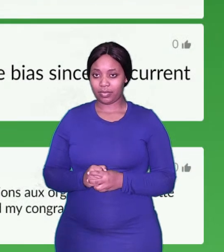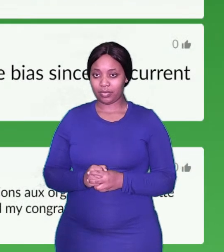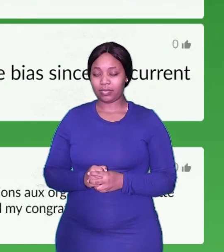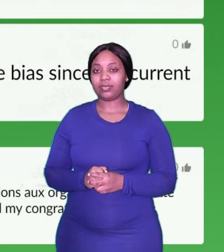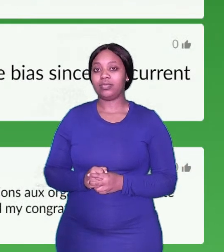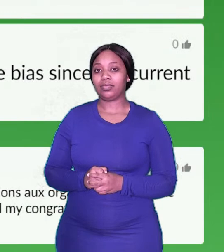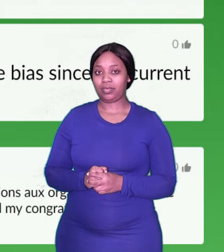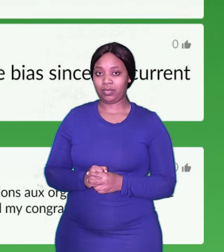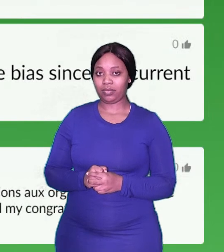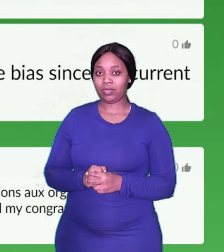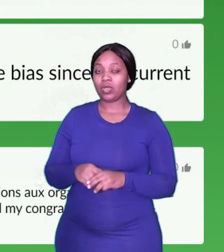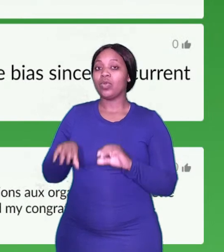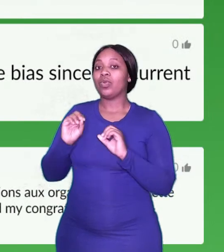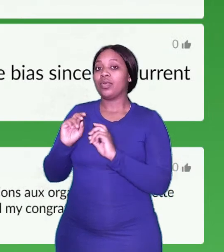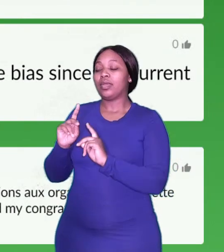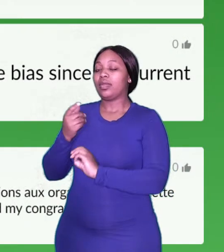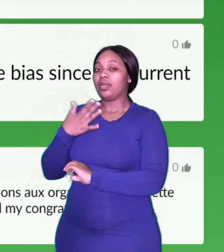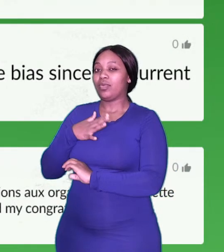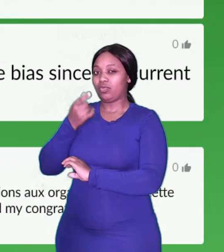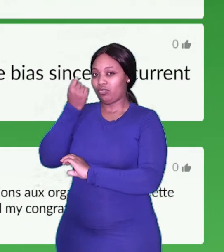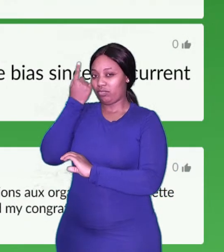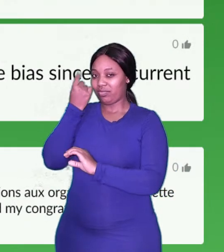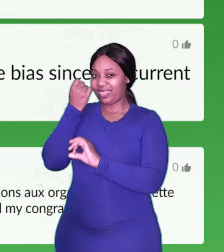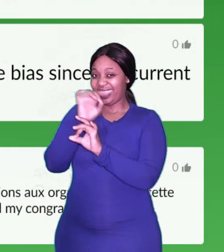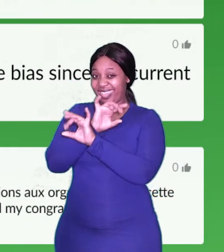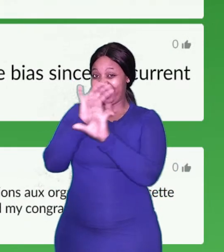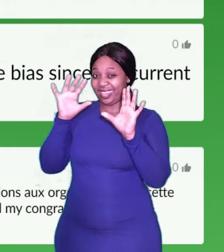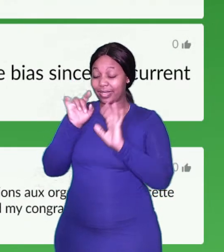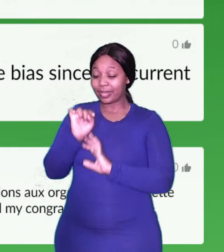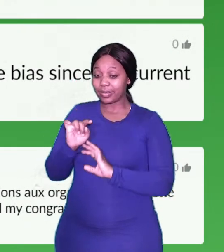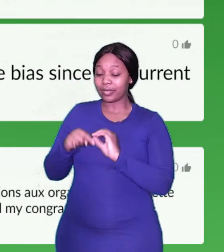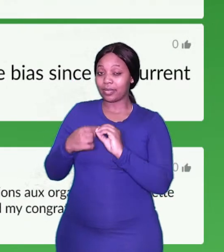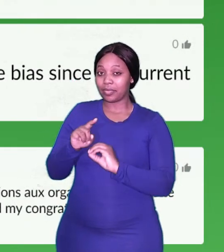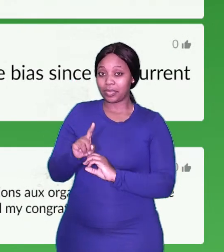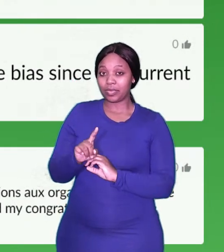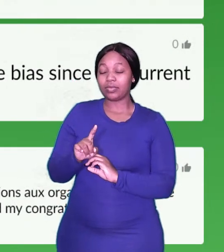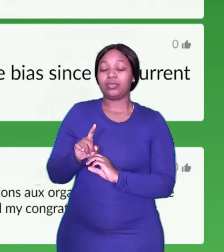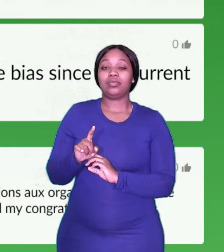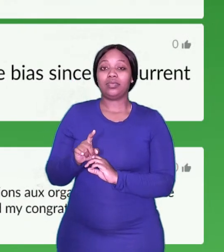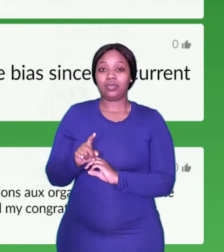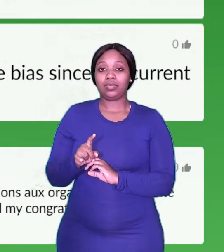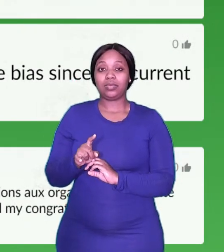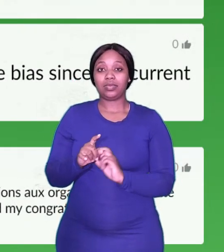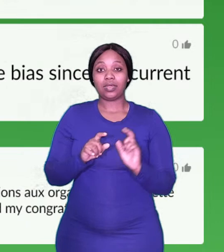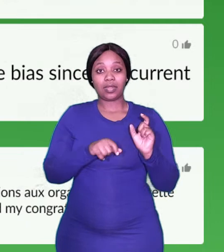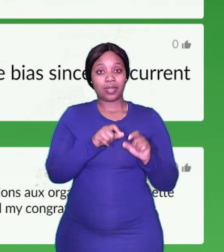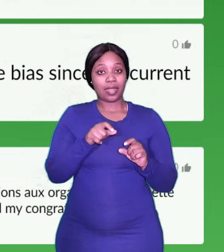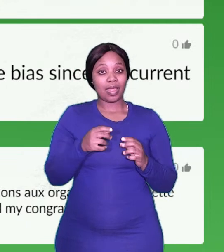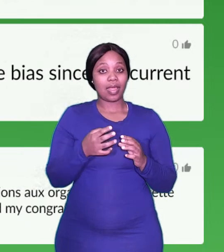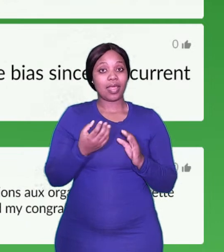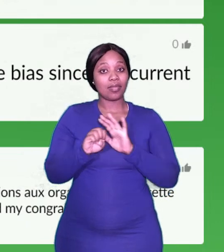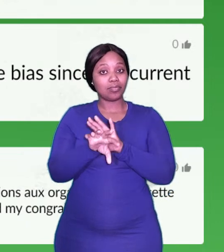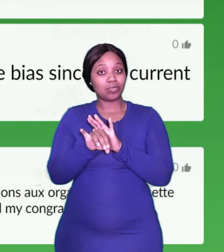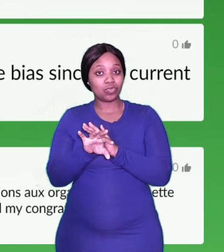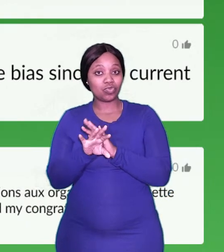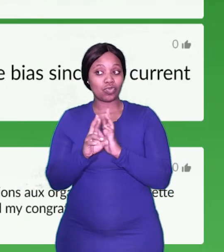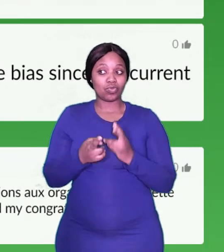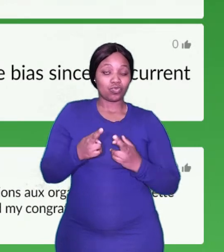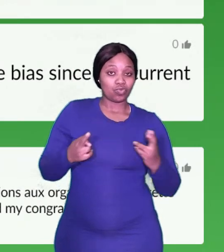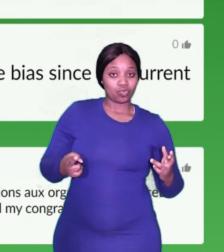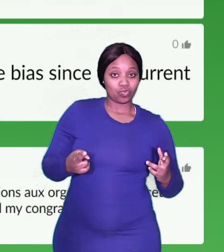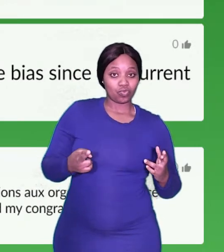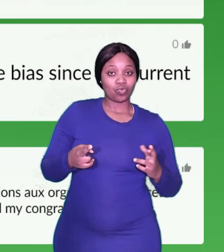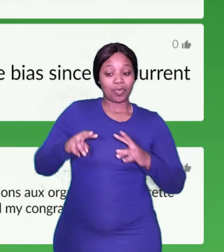So, if I understand correctly, it's about the use of new data sources for surveying